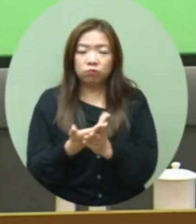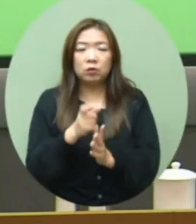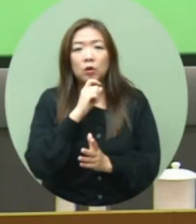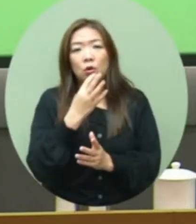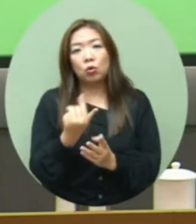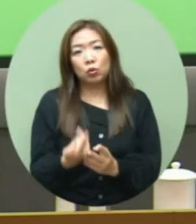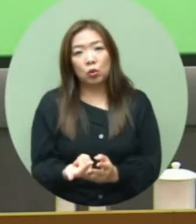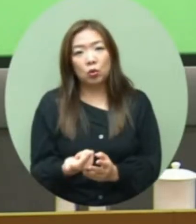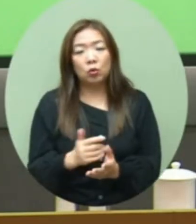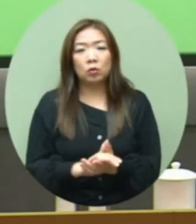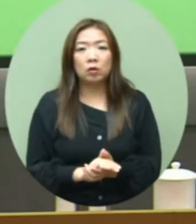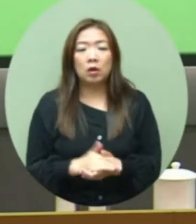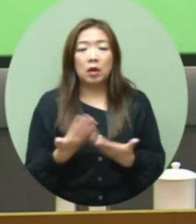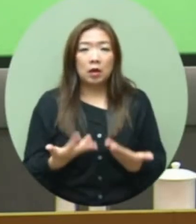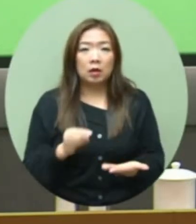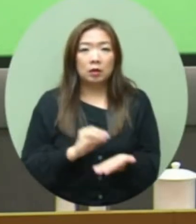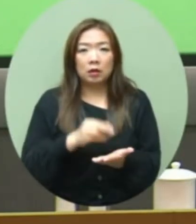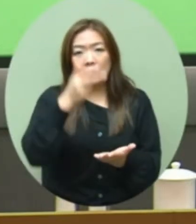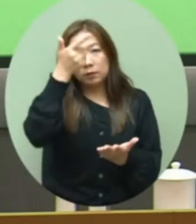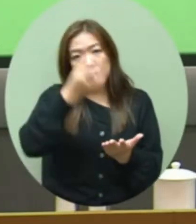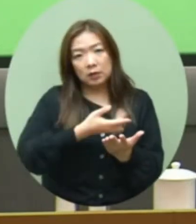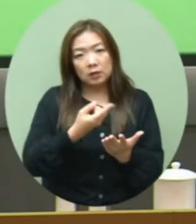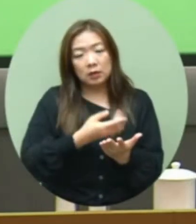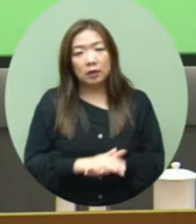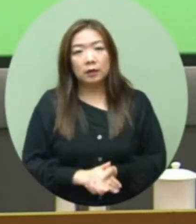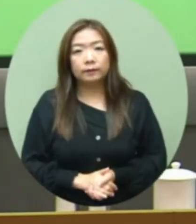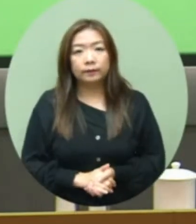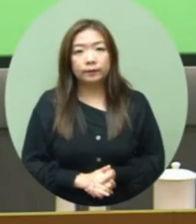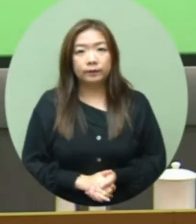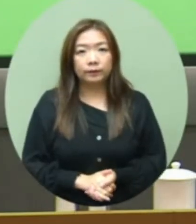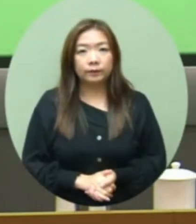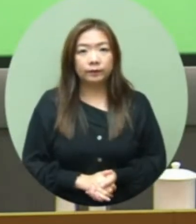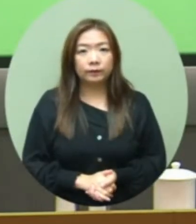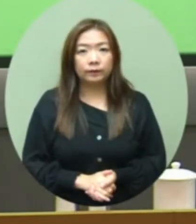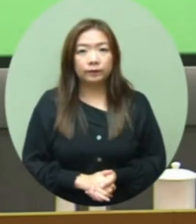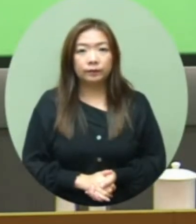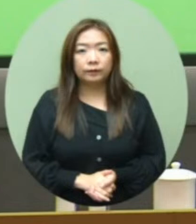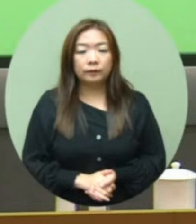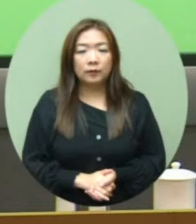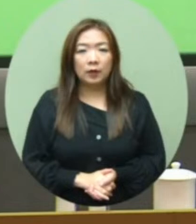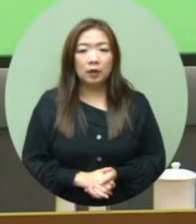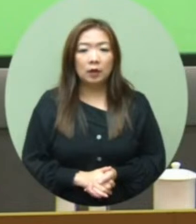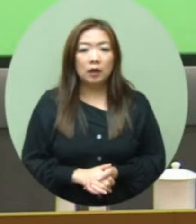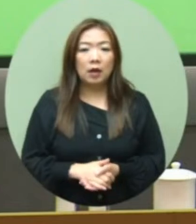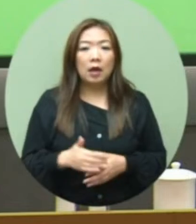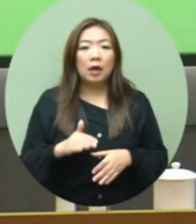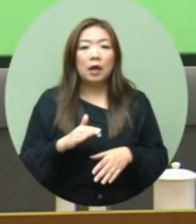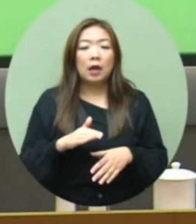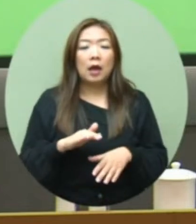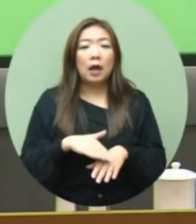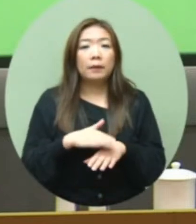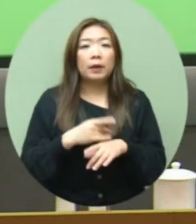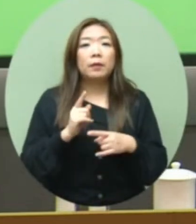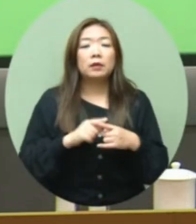Alcohol consumption is subject to a number of factors.